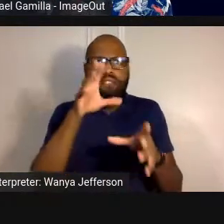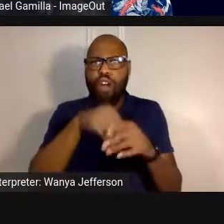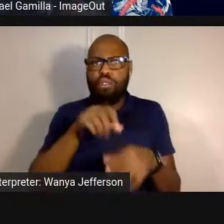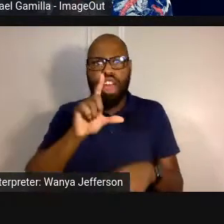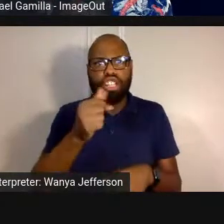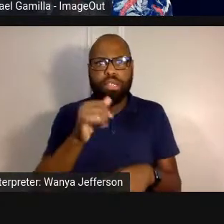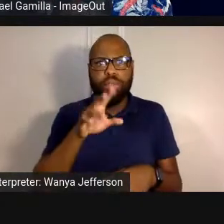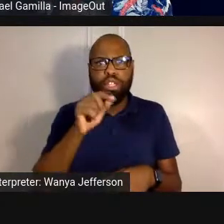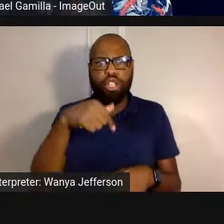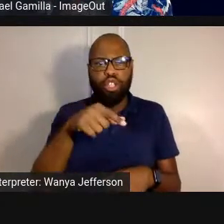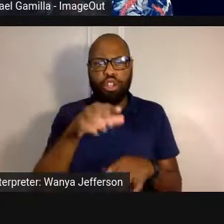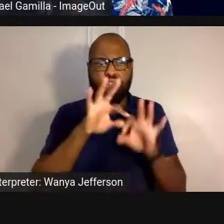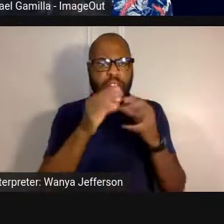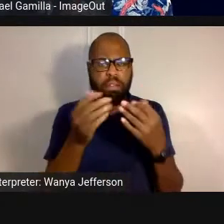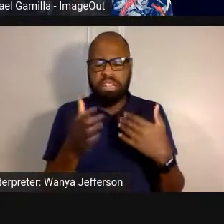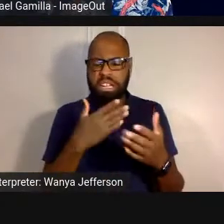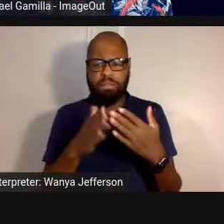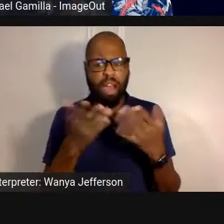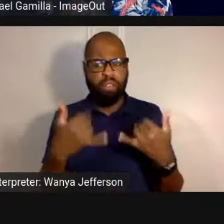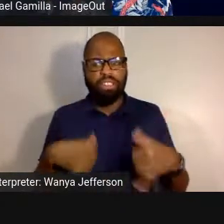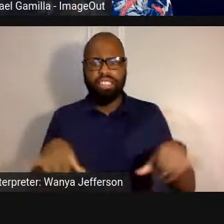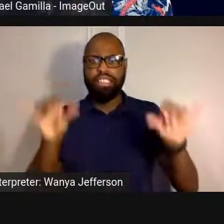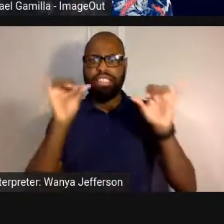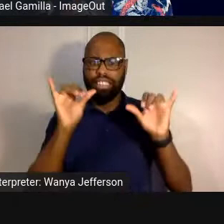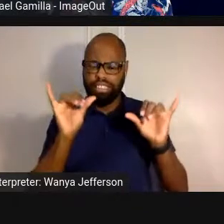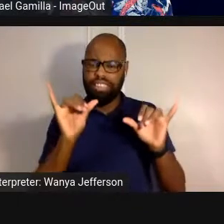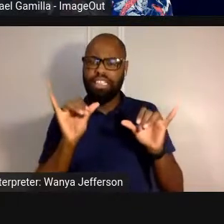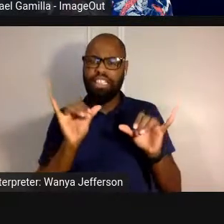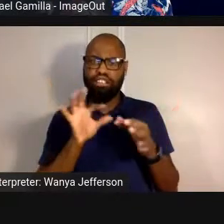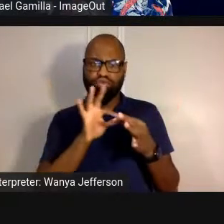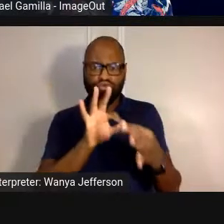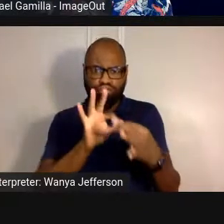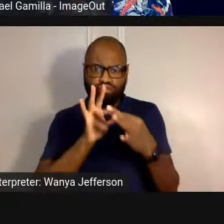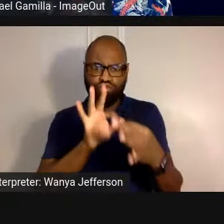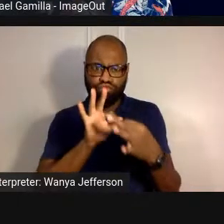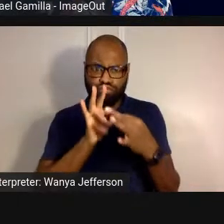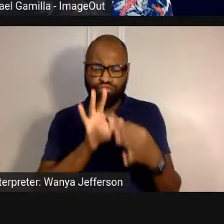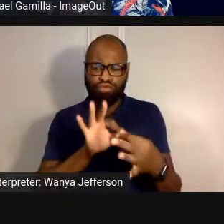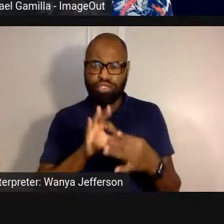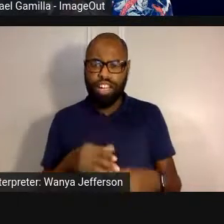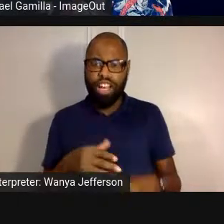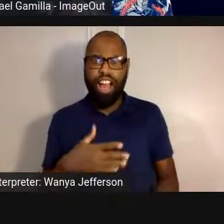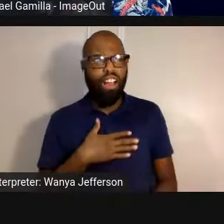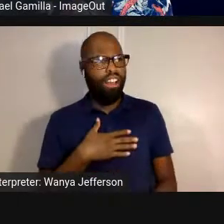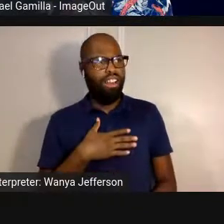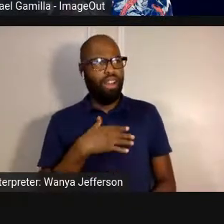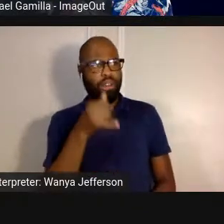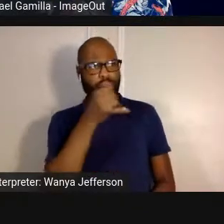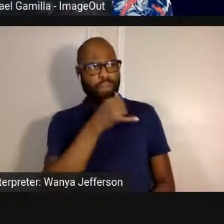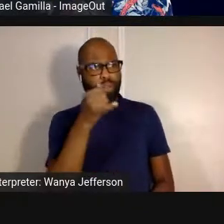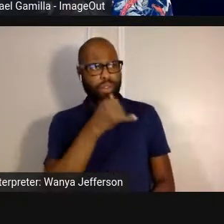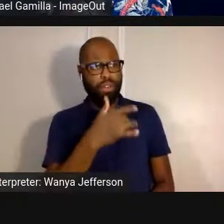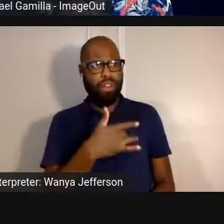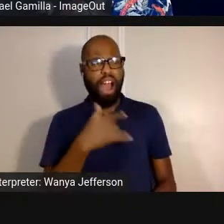community. And I was like too happy, because I was thinking something like,